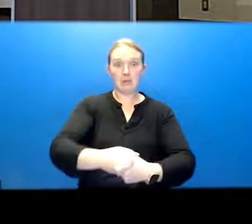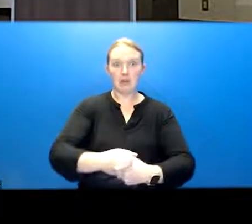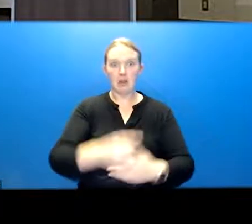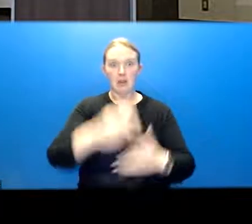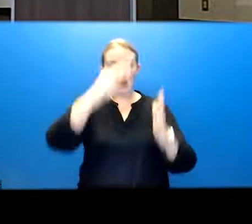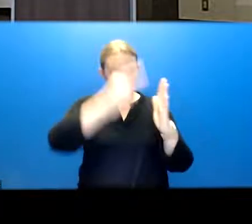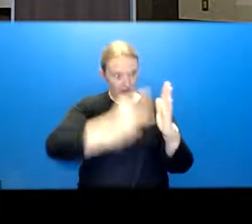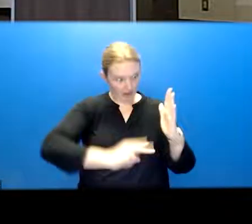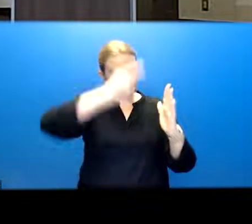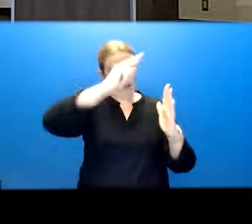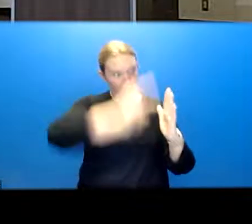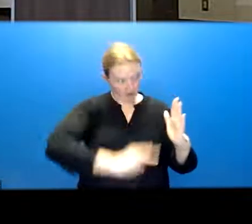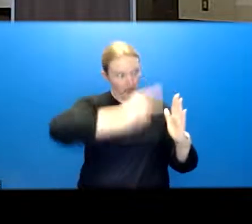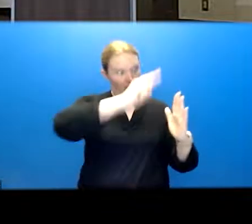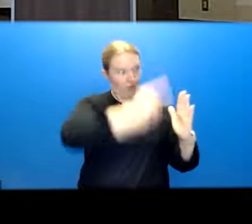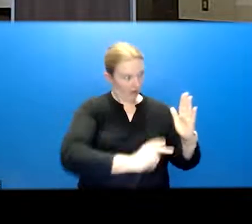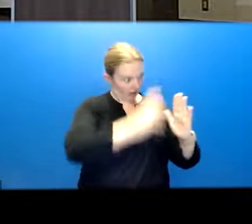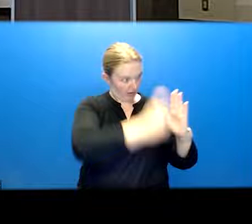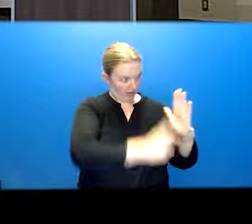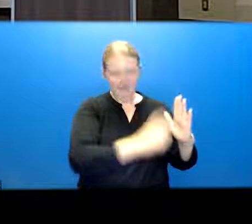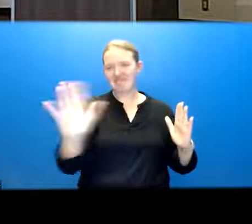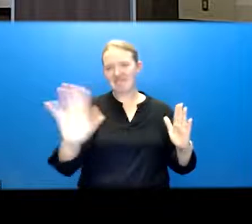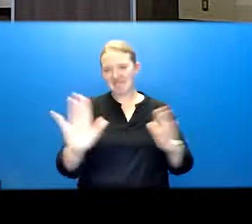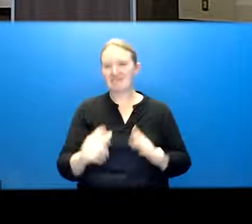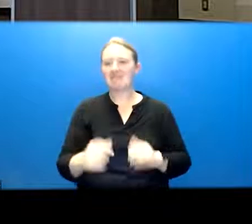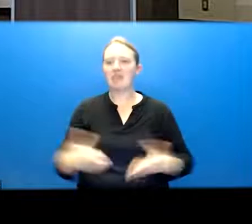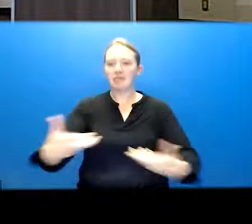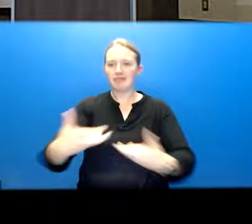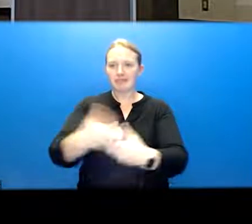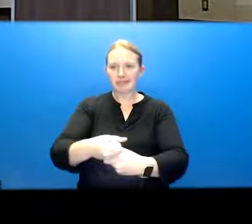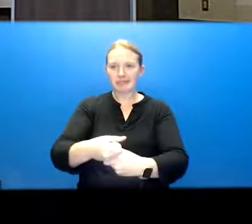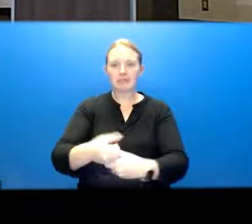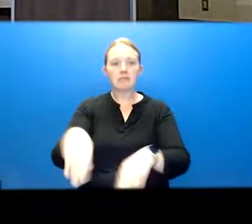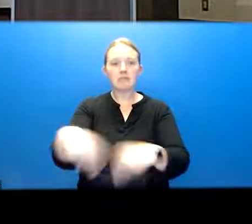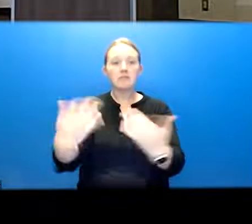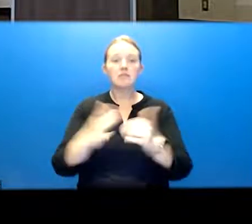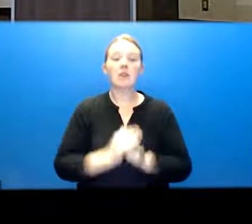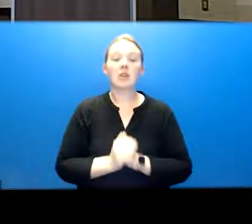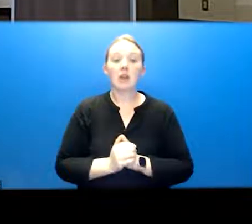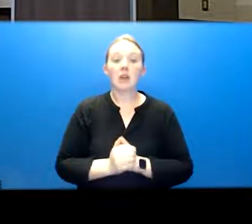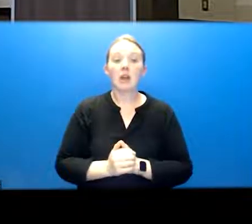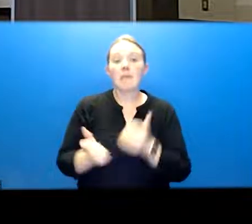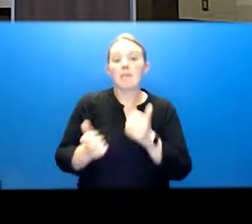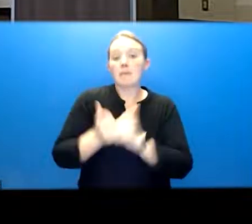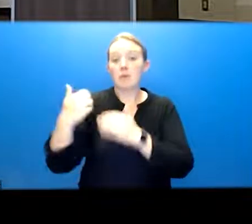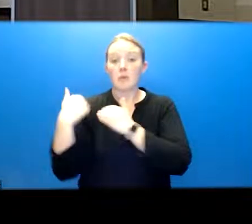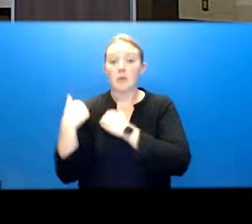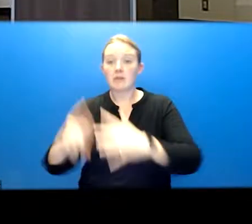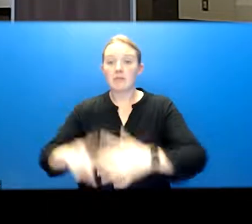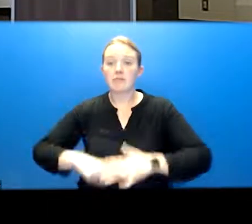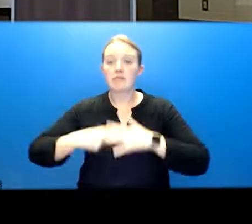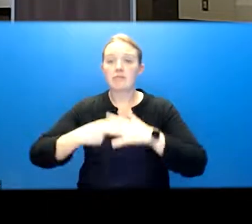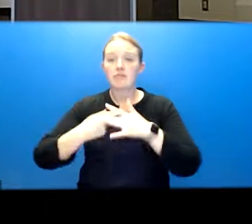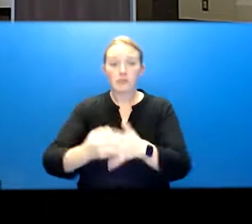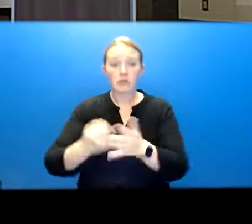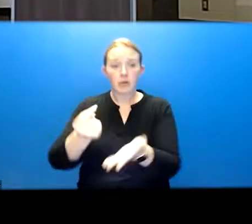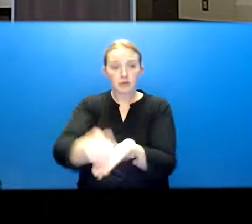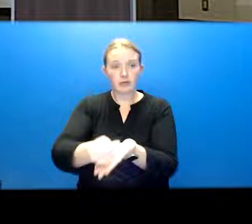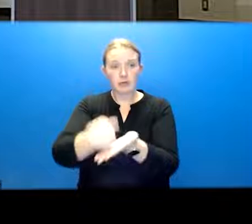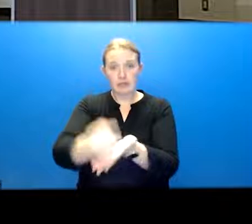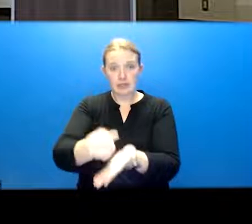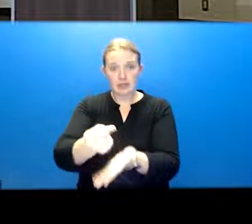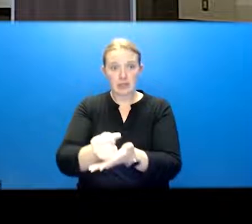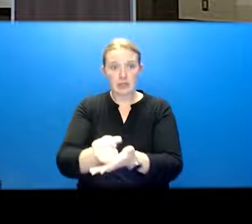of articles online, is that they're primarily responsible for the initiation of treatment and primarily